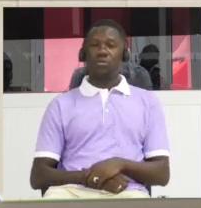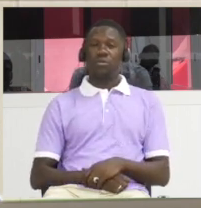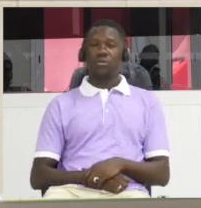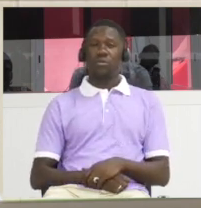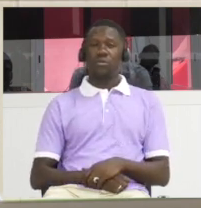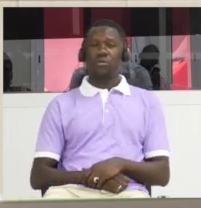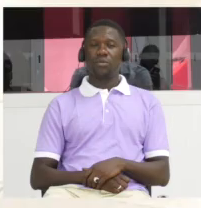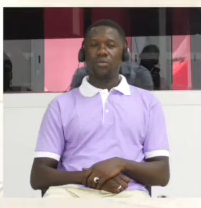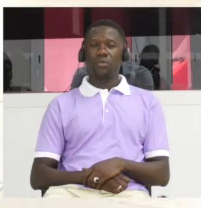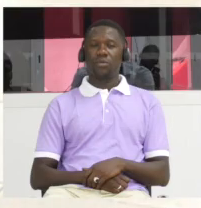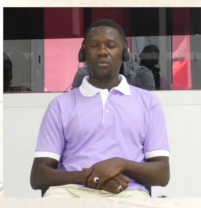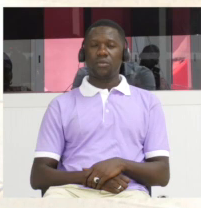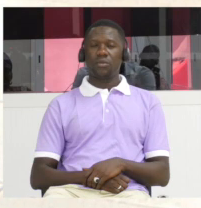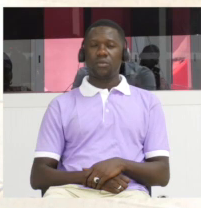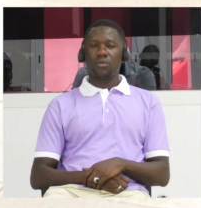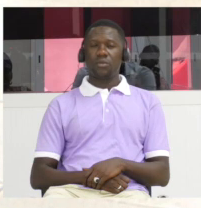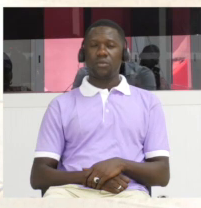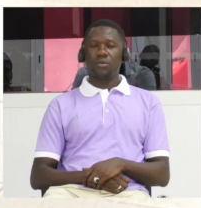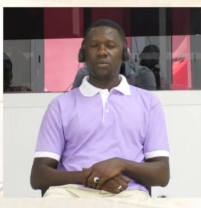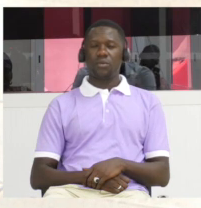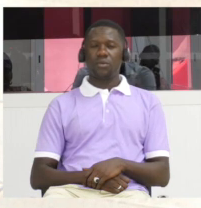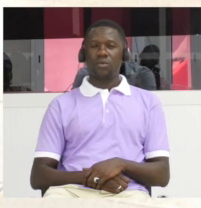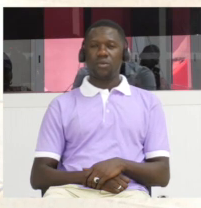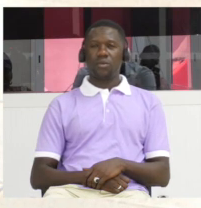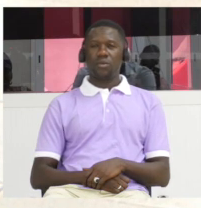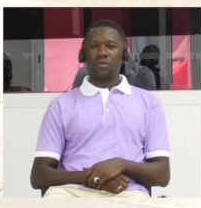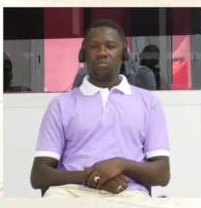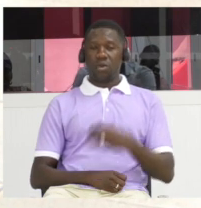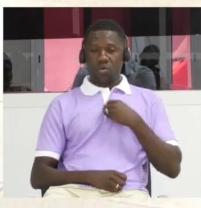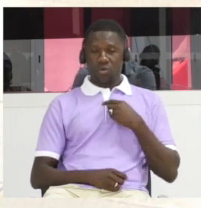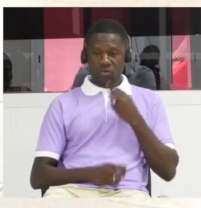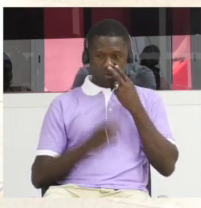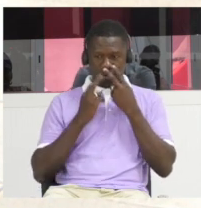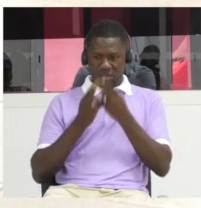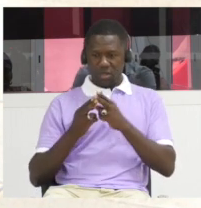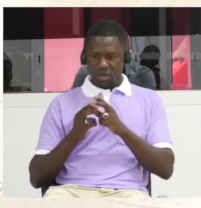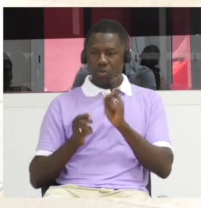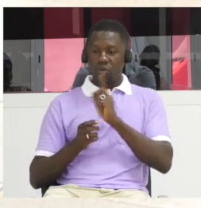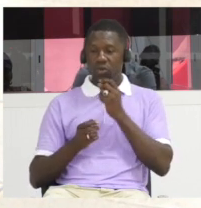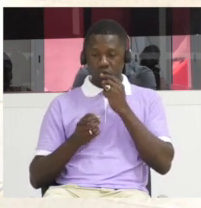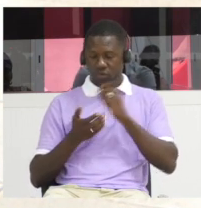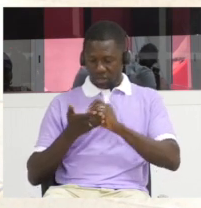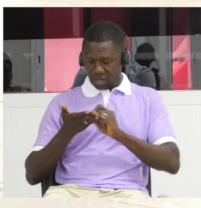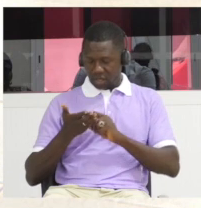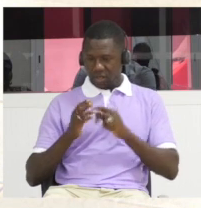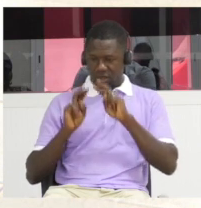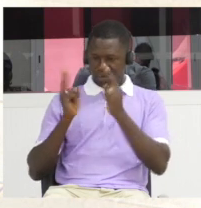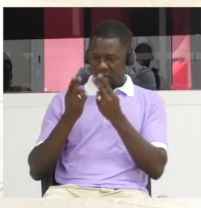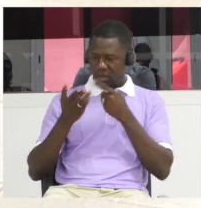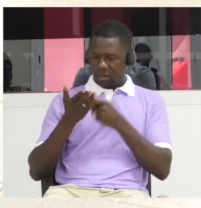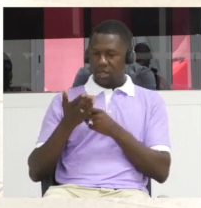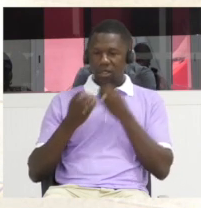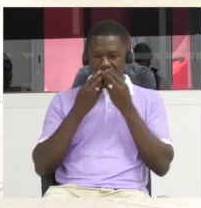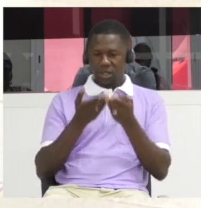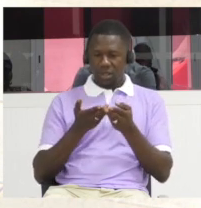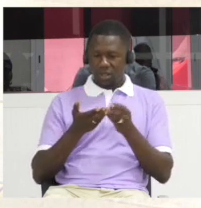I would draw your attention to a paragraph you penned in your statement, and it says as follows, quote,